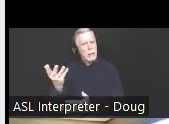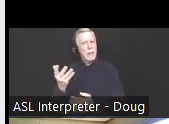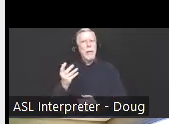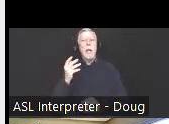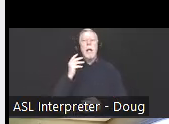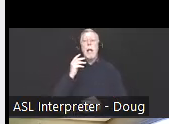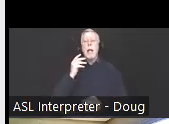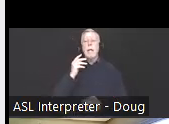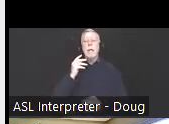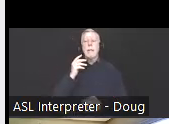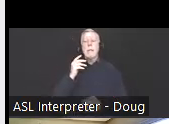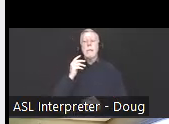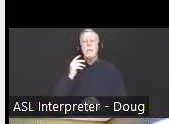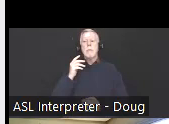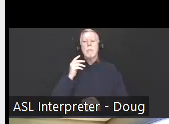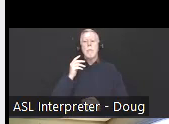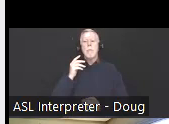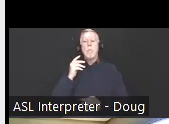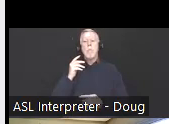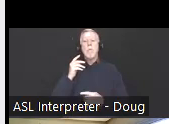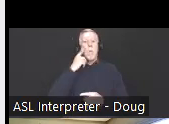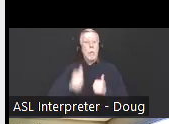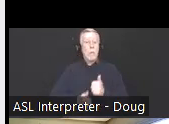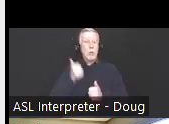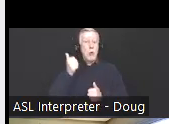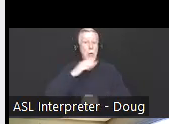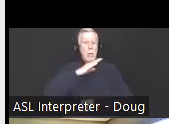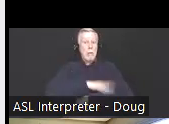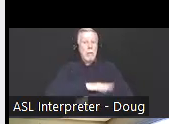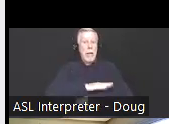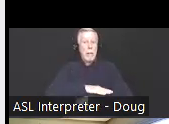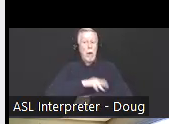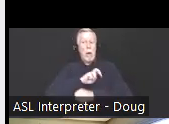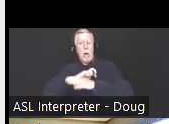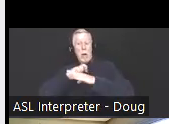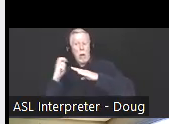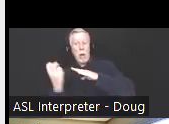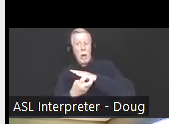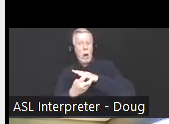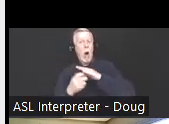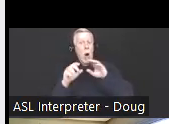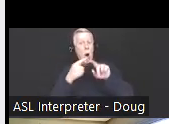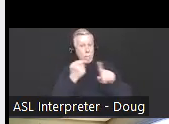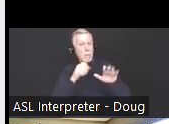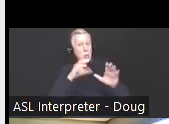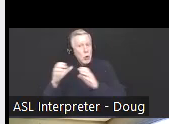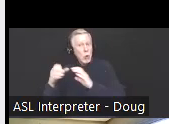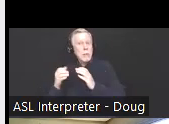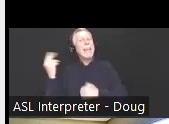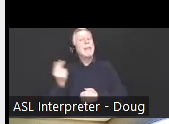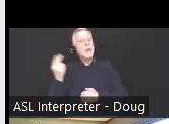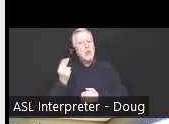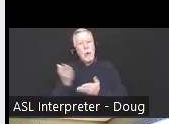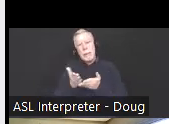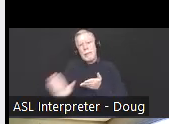the table the groups that have historically been disadvantaged, right? Or marginalized. Because that sends a message.